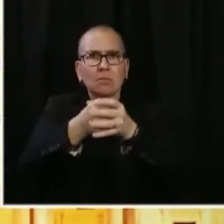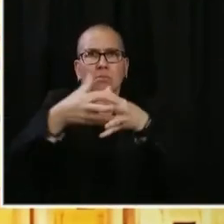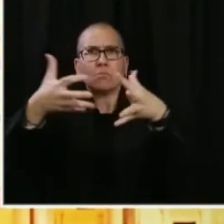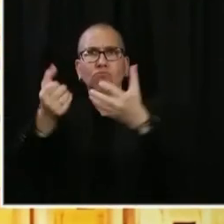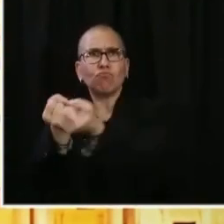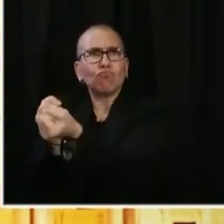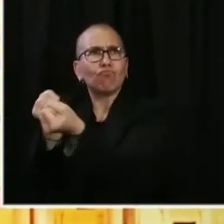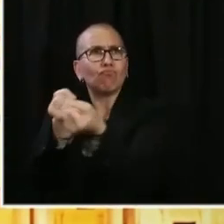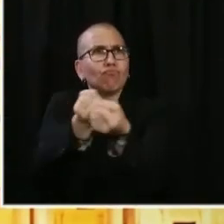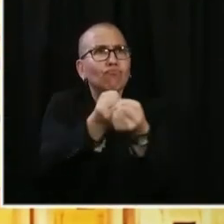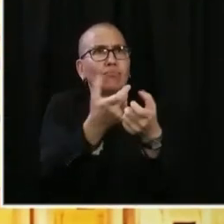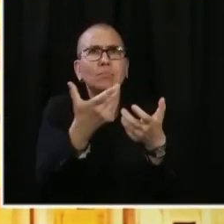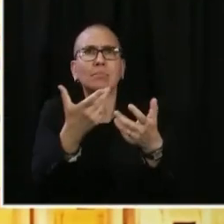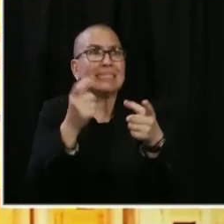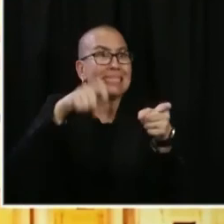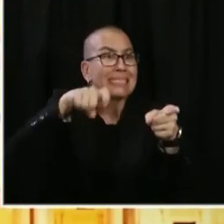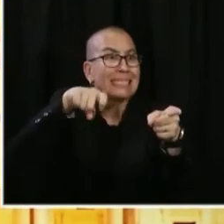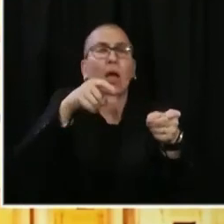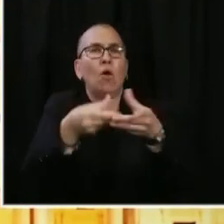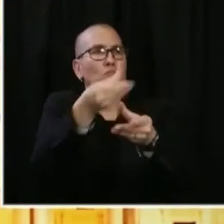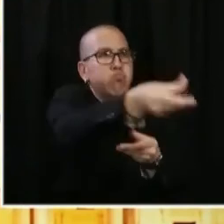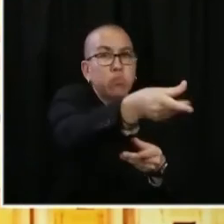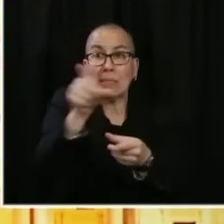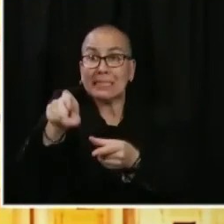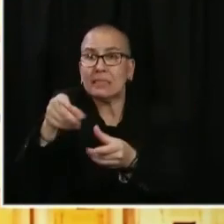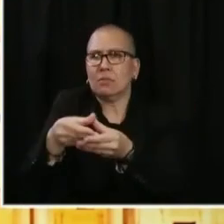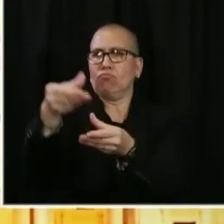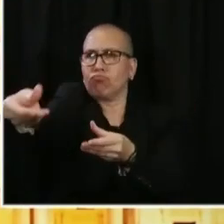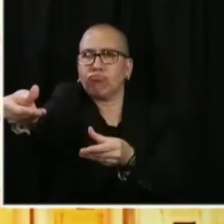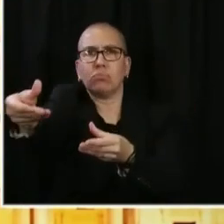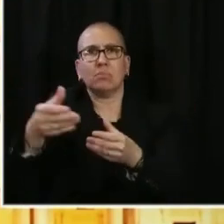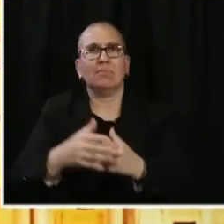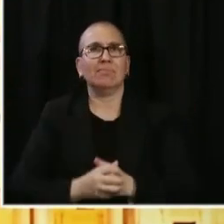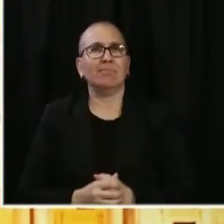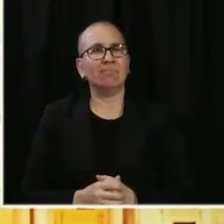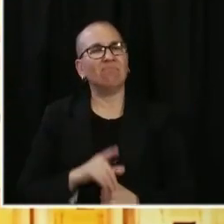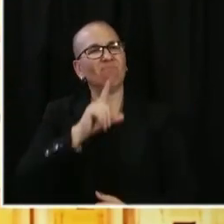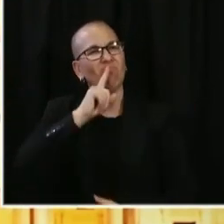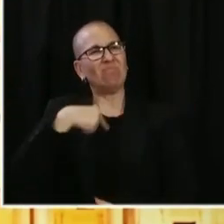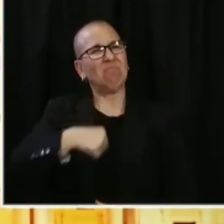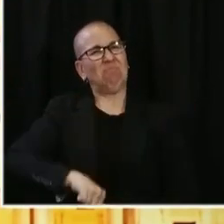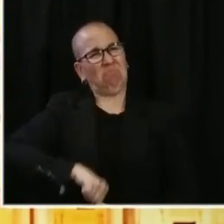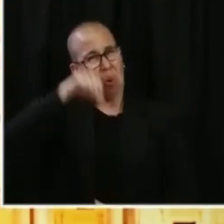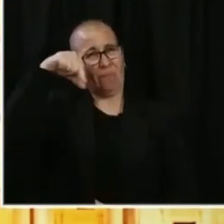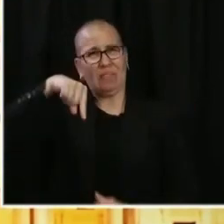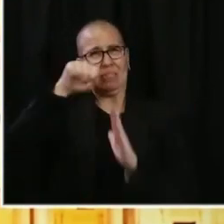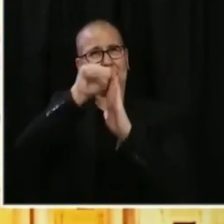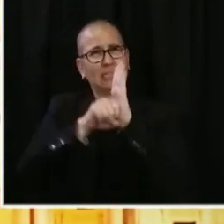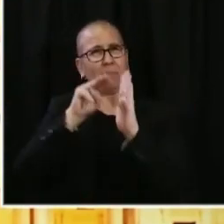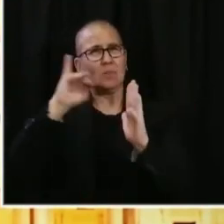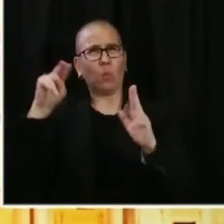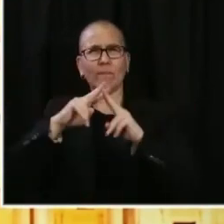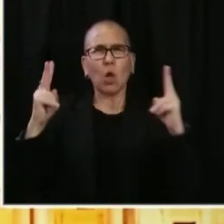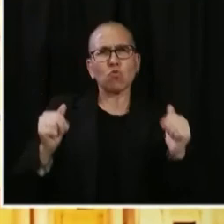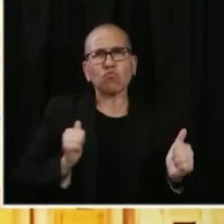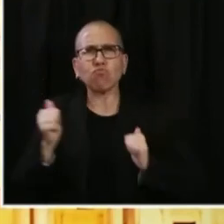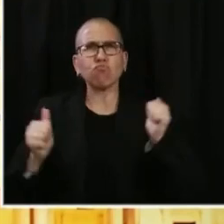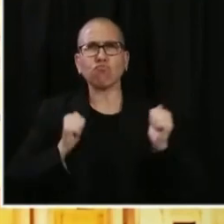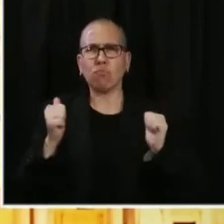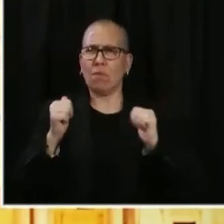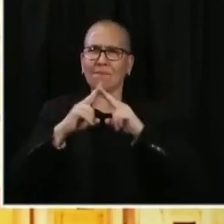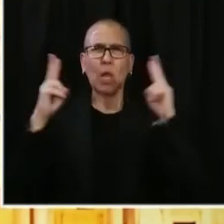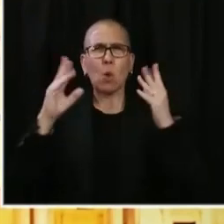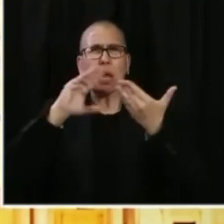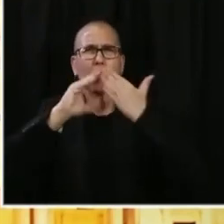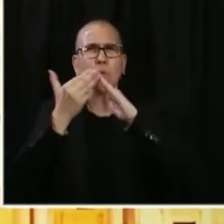of rent, food, and childcare costs. I am proud of how Minnesotans have stepped up for each other, both by staying home and reaching